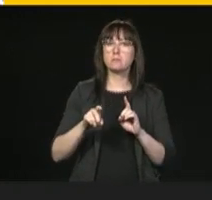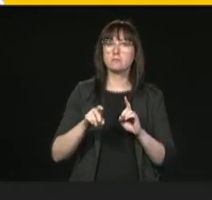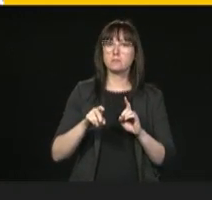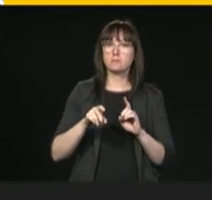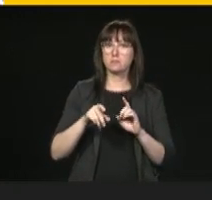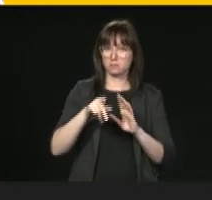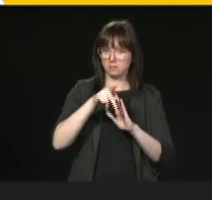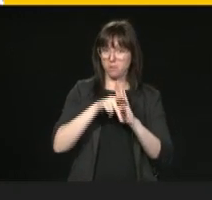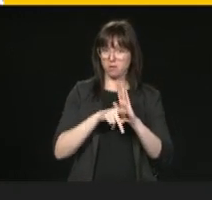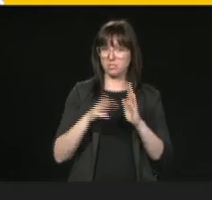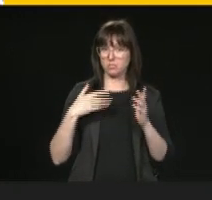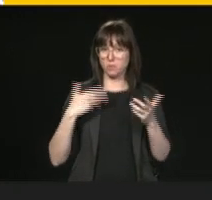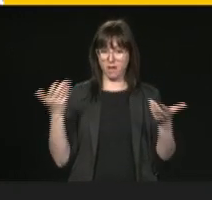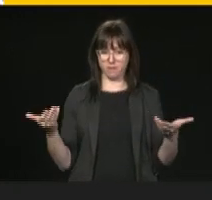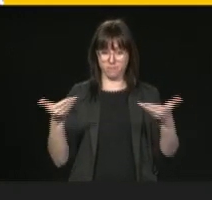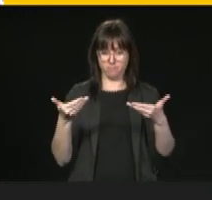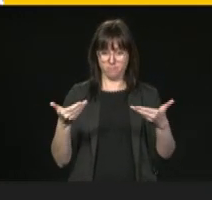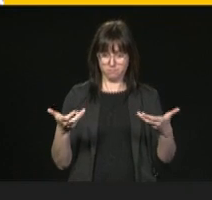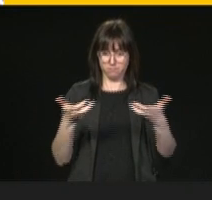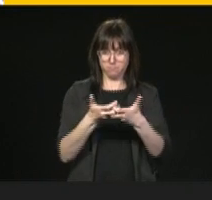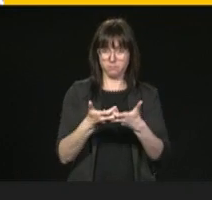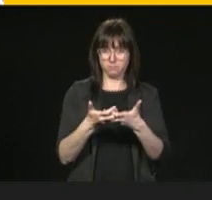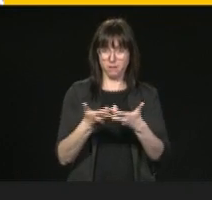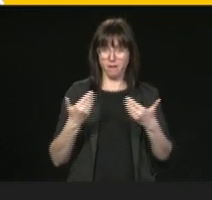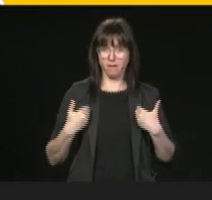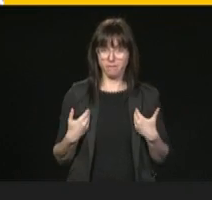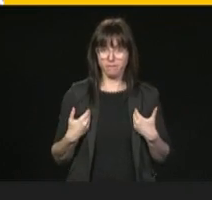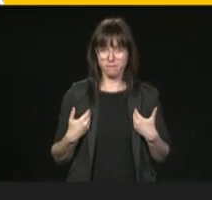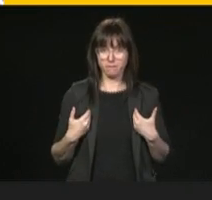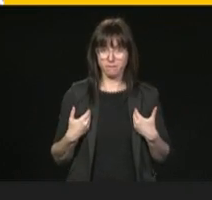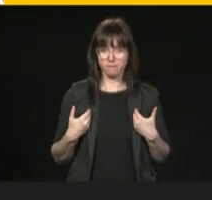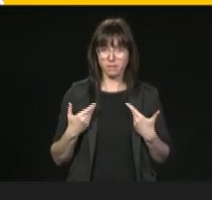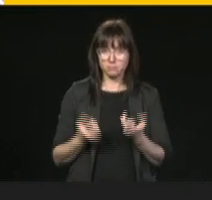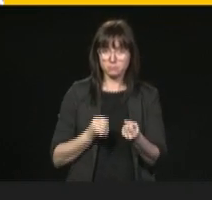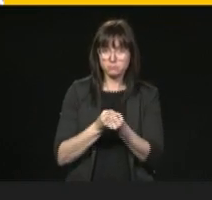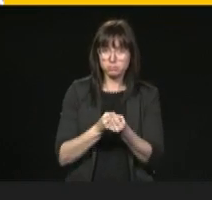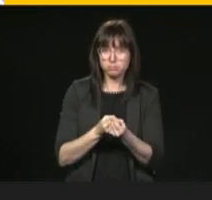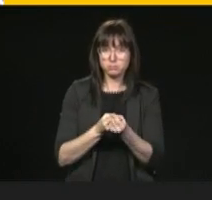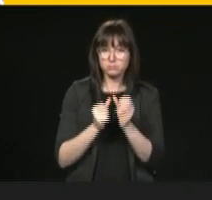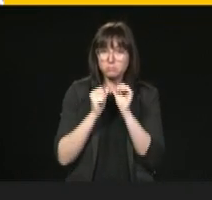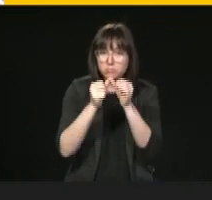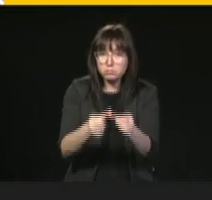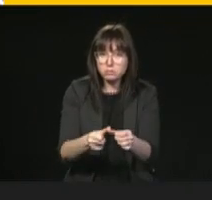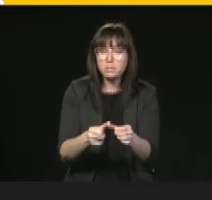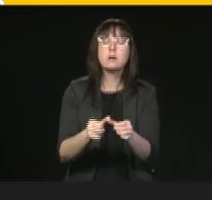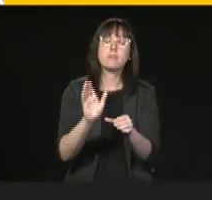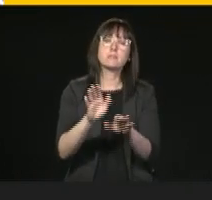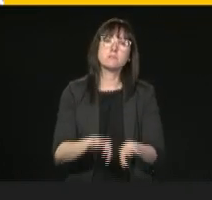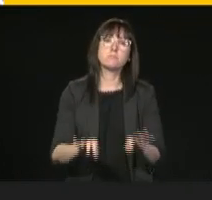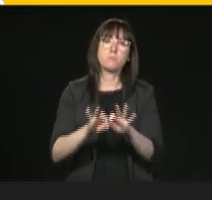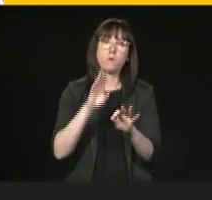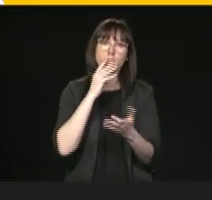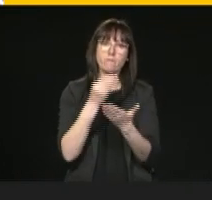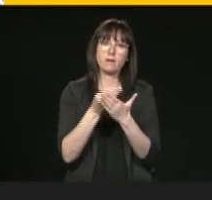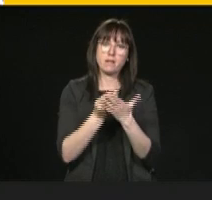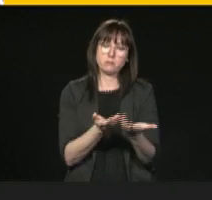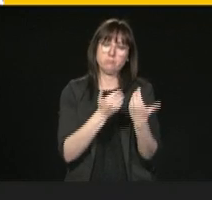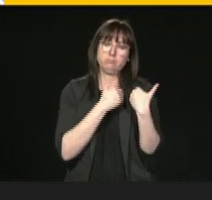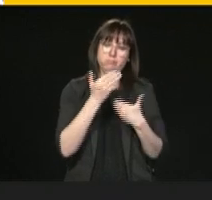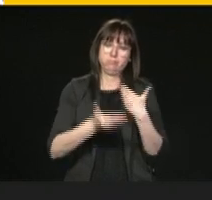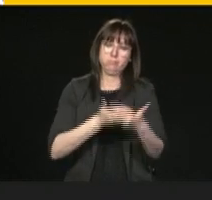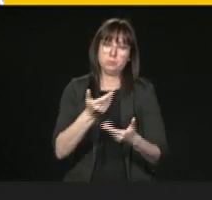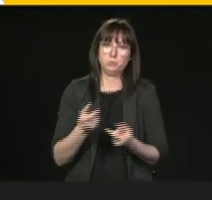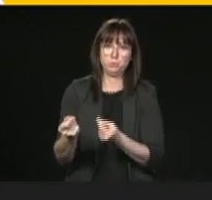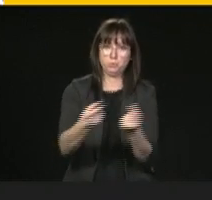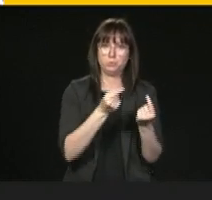is those are major fiscal efforts to do that. In the meantime, our part is to maintain the flow of credit